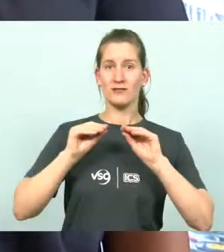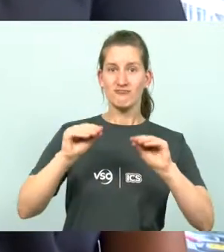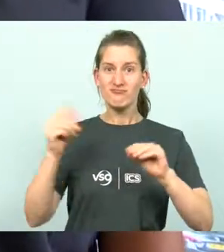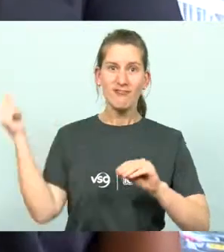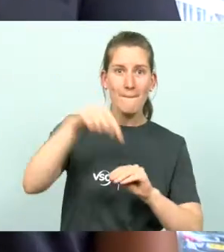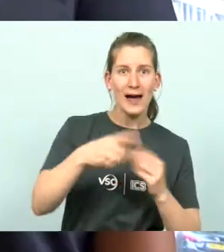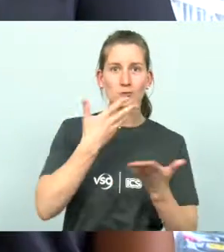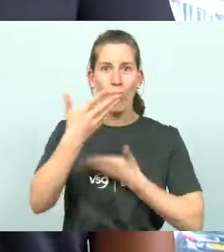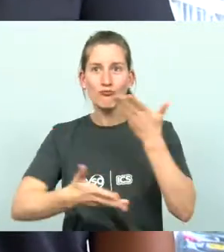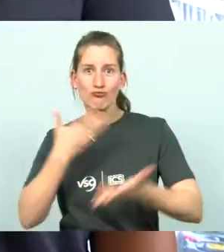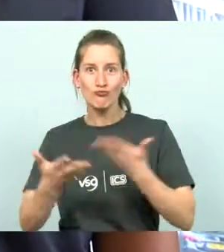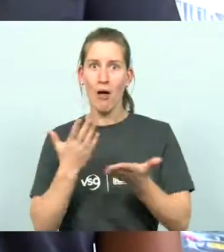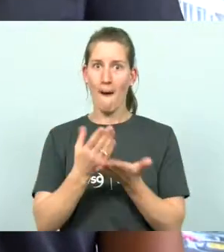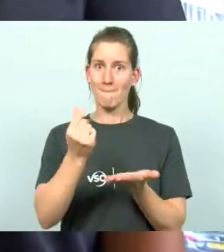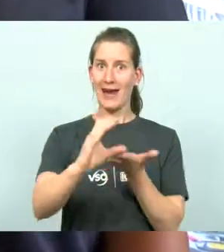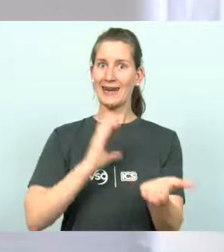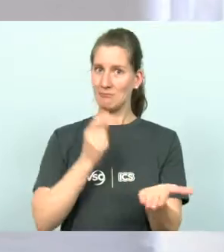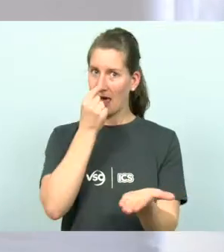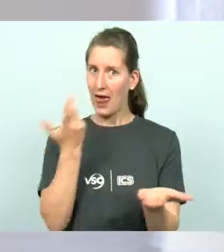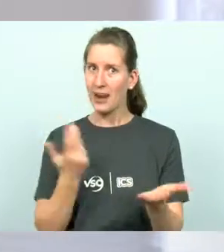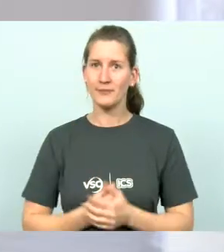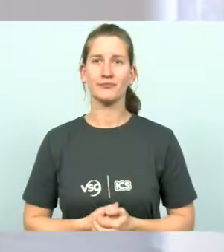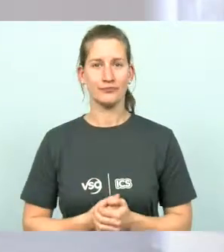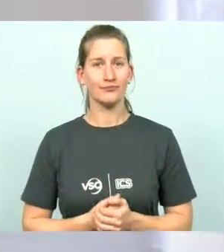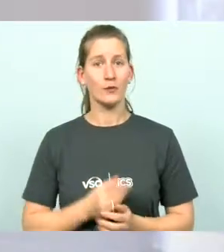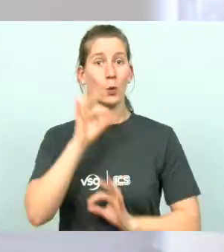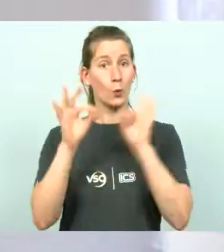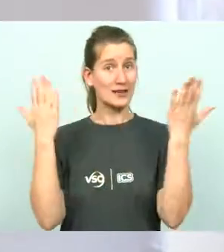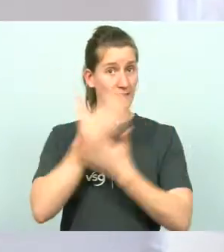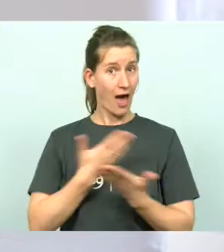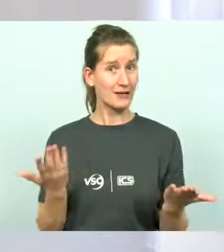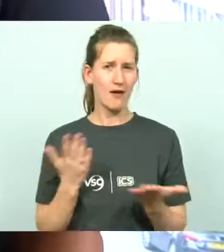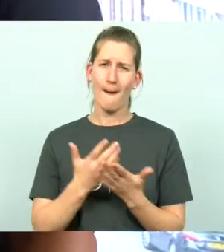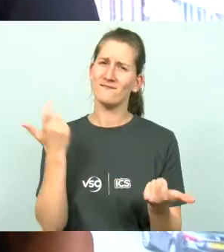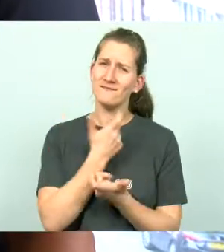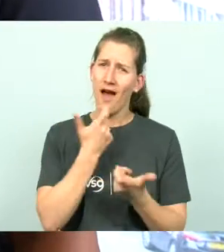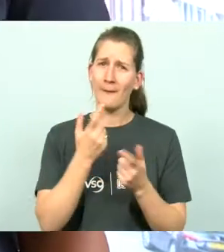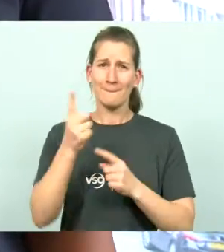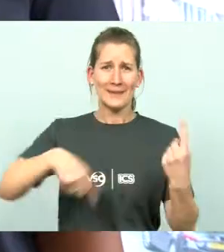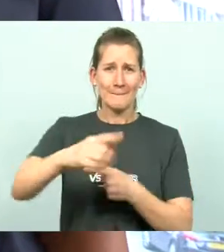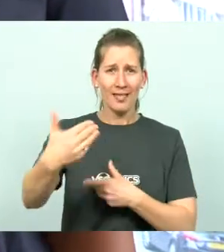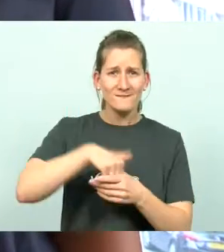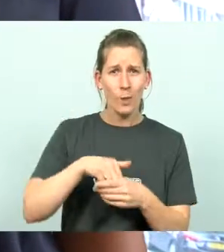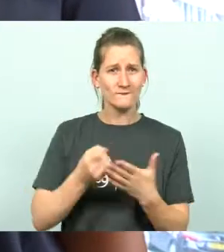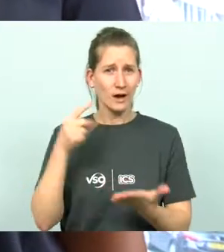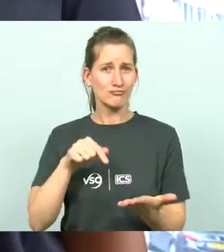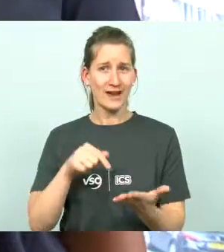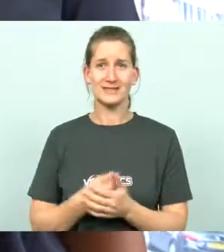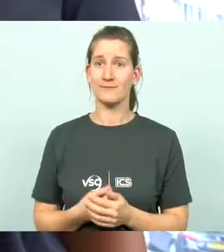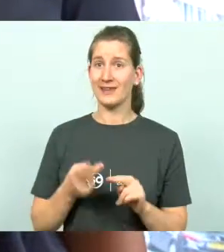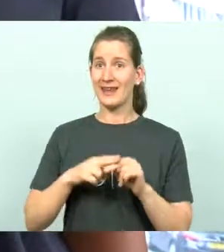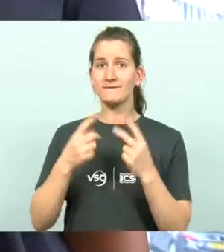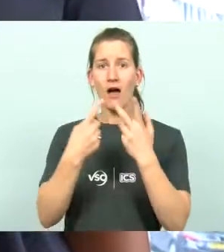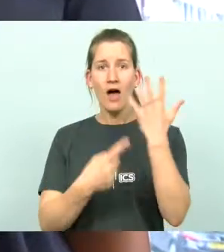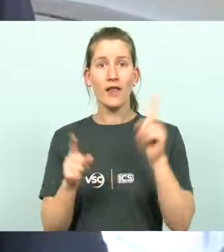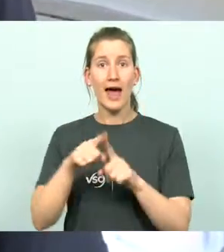from your placement, you're looking at a huge injection of cash. Quiz night. Great fun and a good way to get other people engaged with your fundraising. If you do other activities